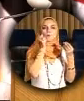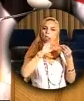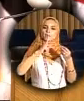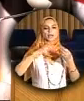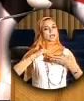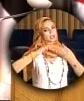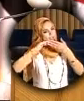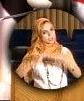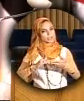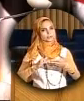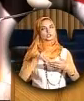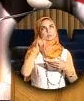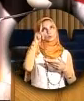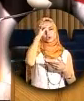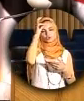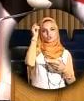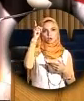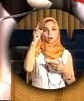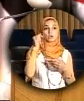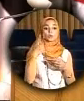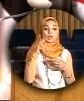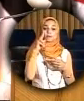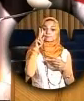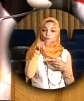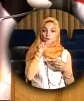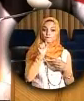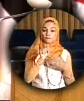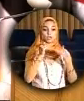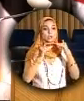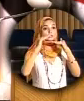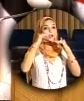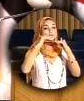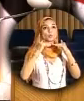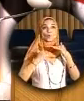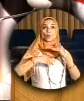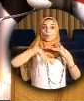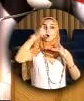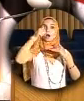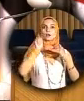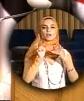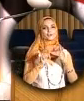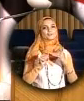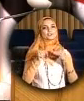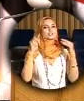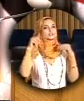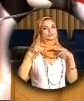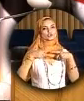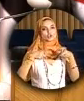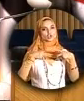more than ever before to face the momentous challenges posed by the magnitude of the problems of